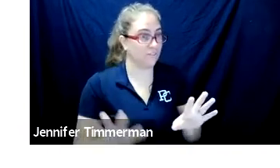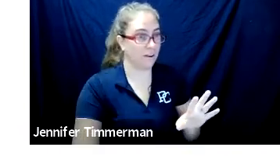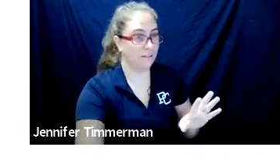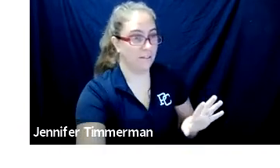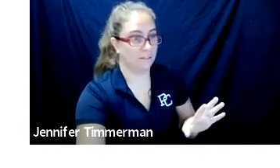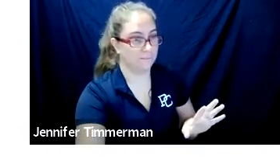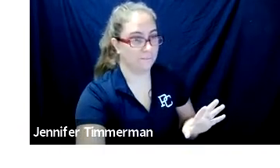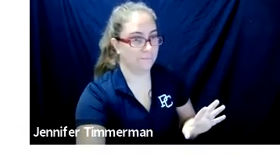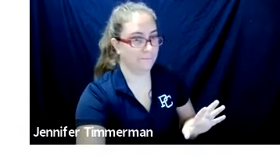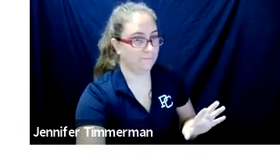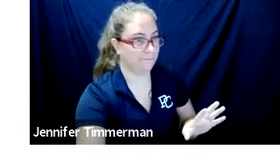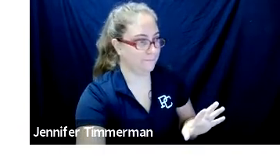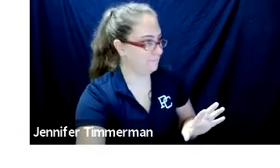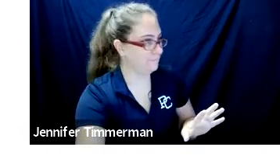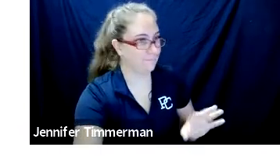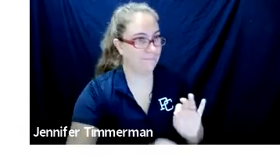questions so far?